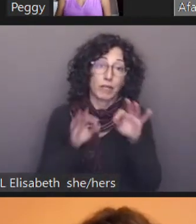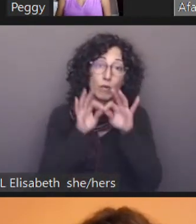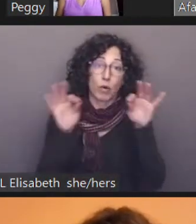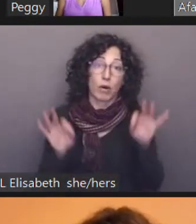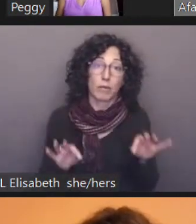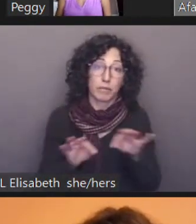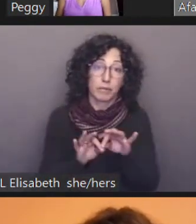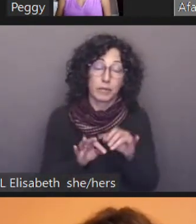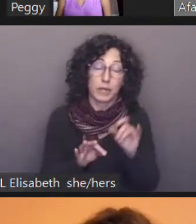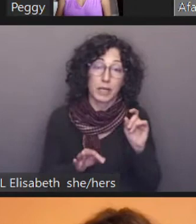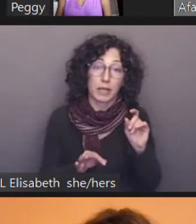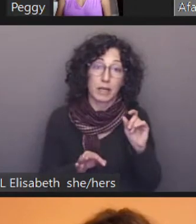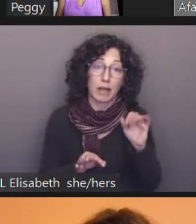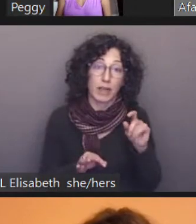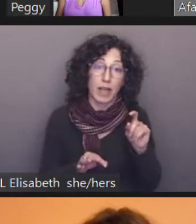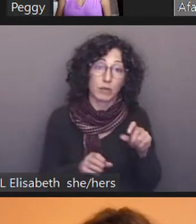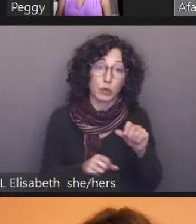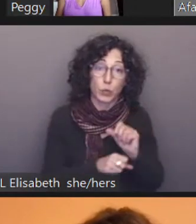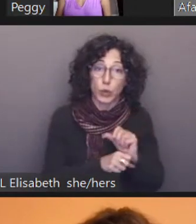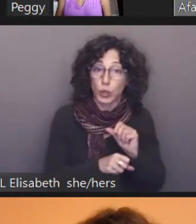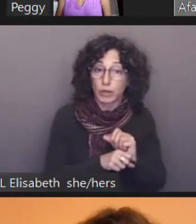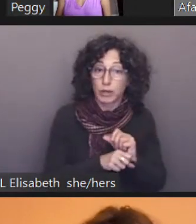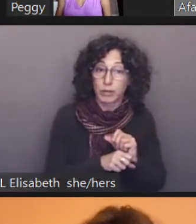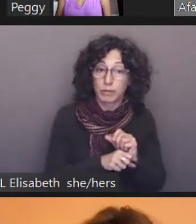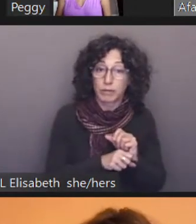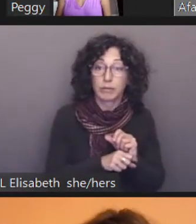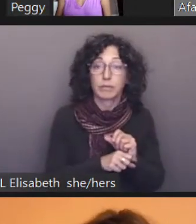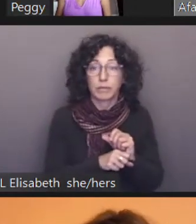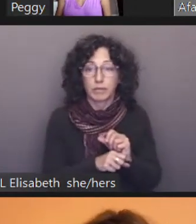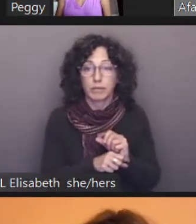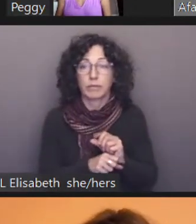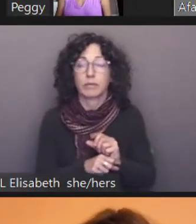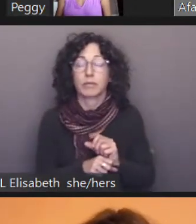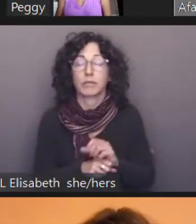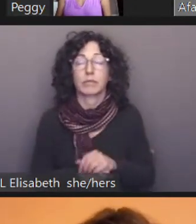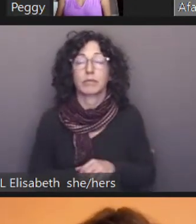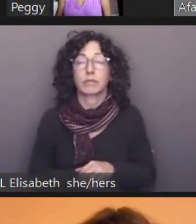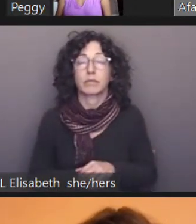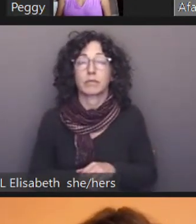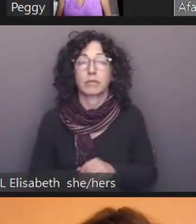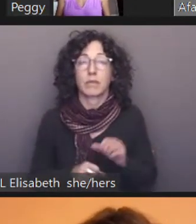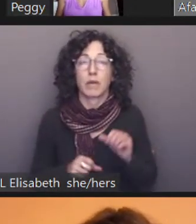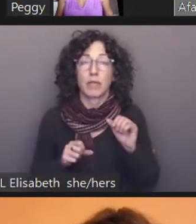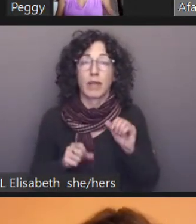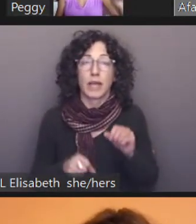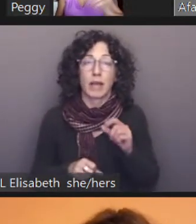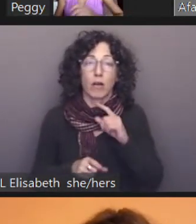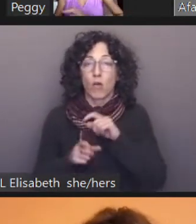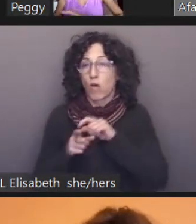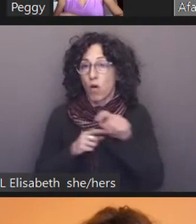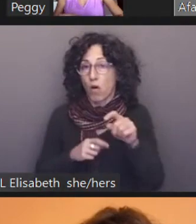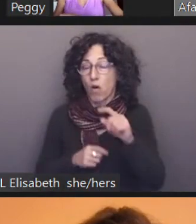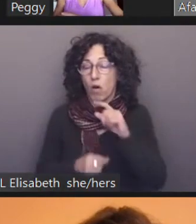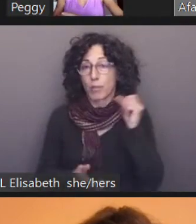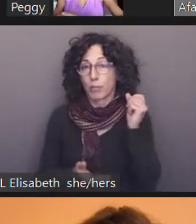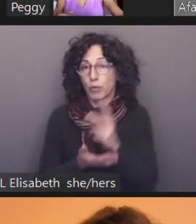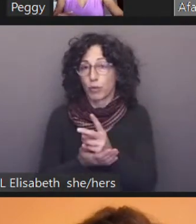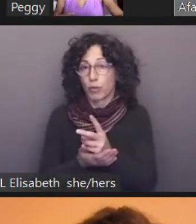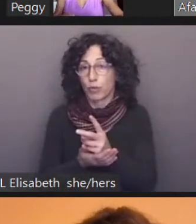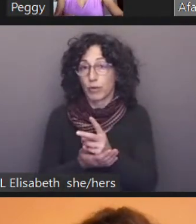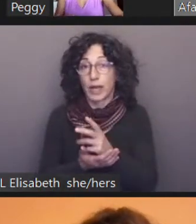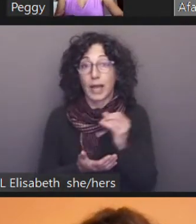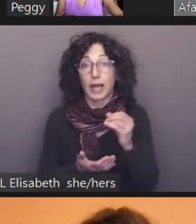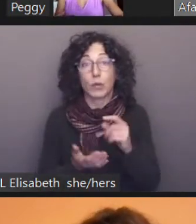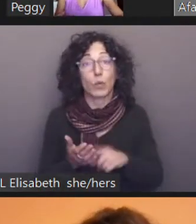have to work and they're not able to accompany the youth. They can give consent over the phone. And in some